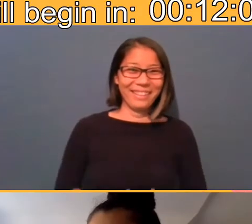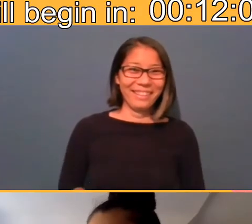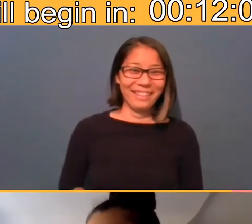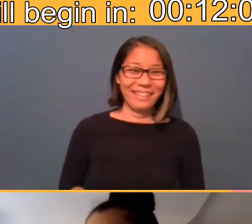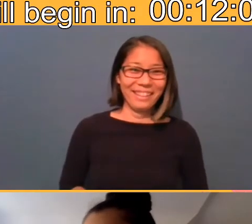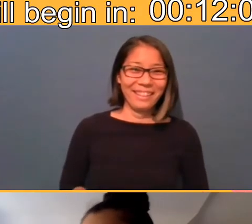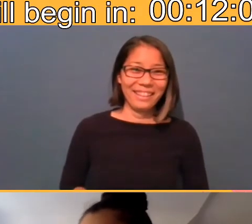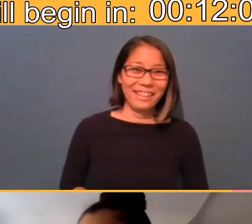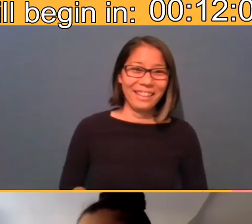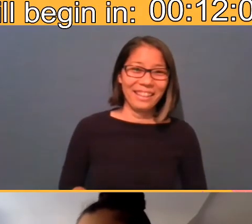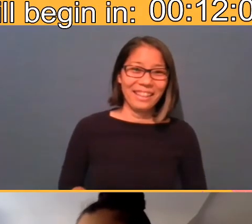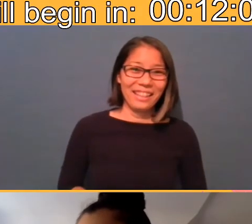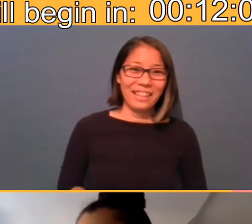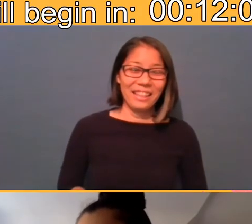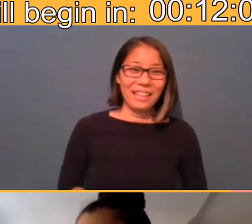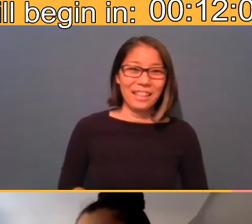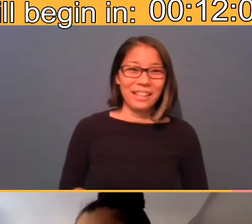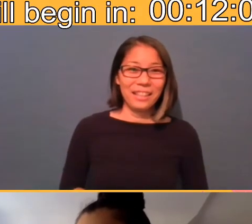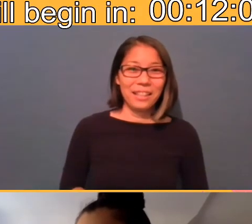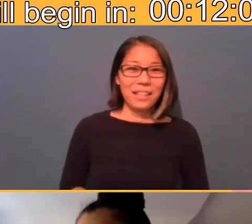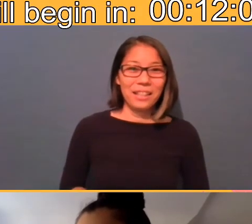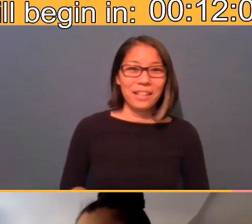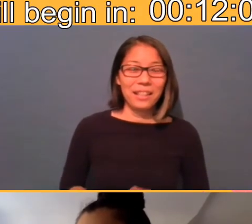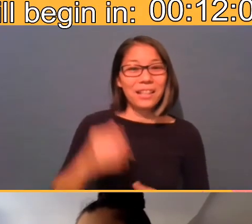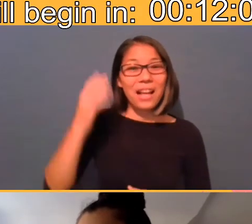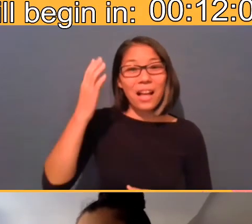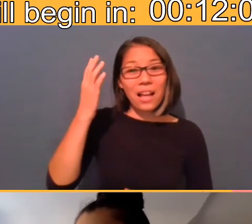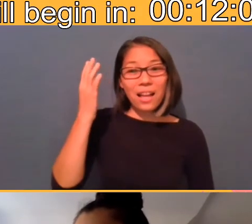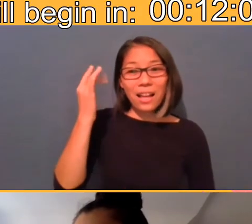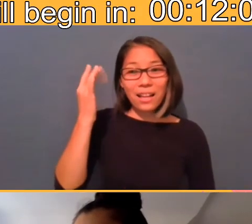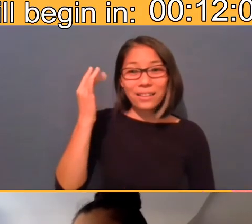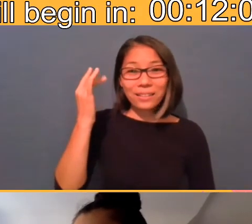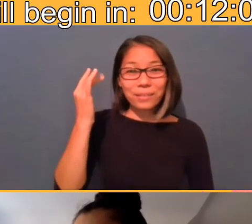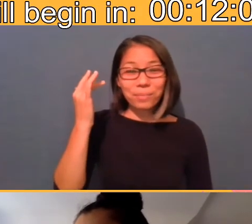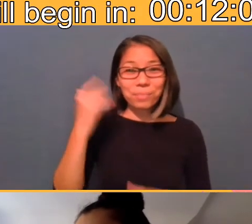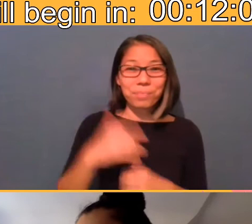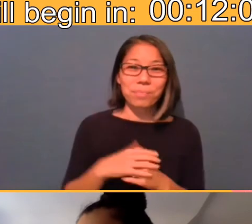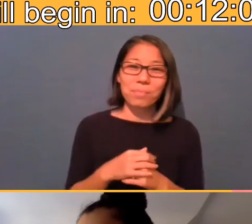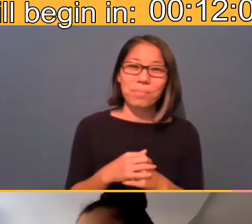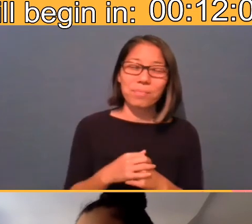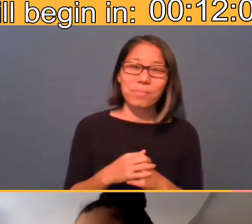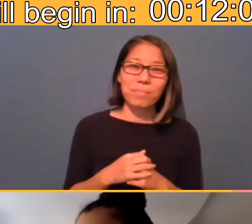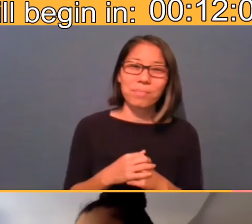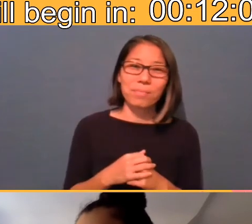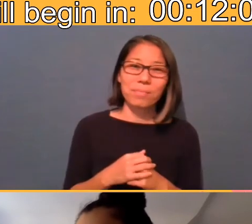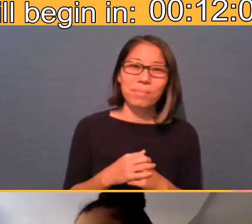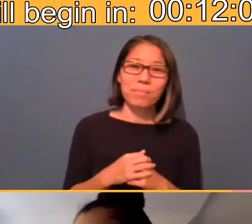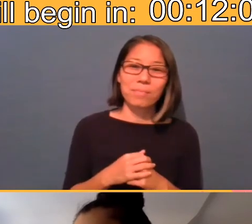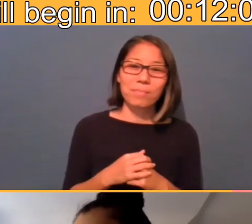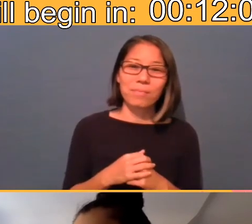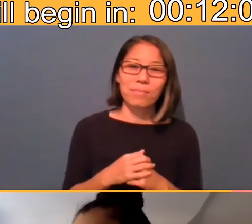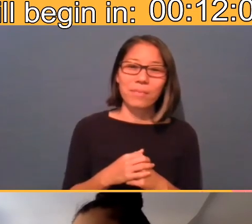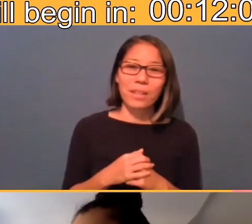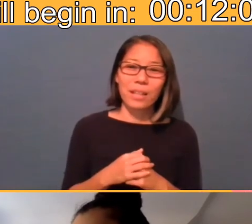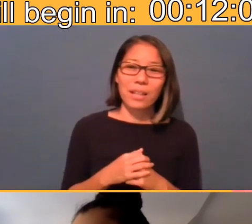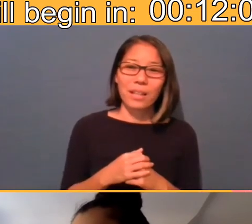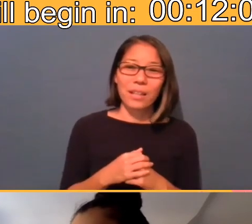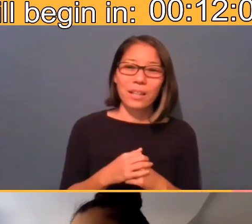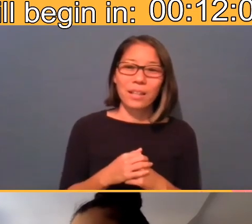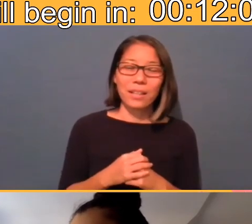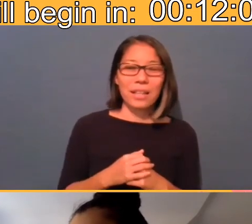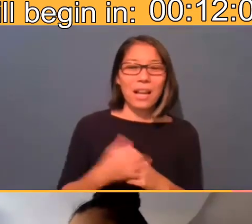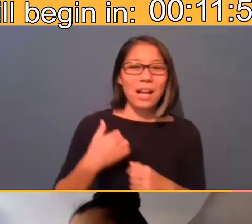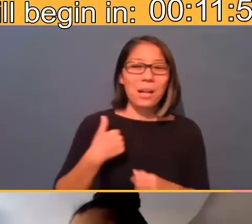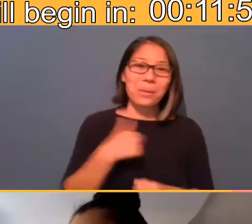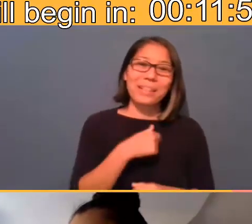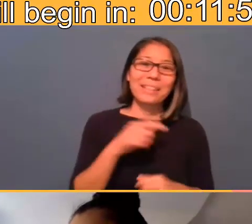ataque. Porque somos una gente fuerte, somos una gente con mucha